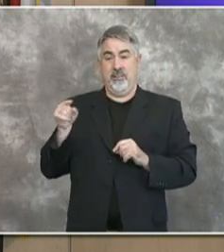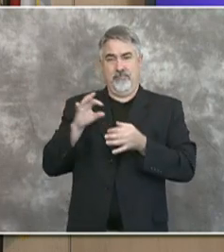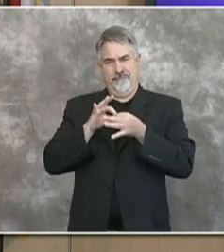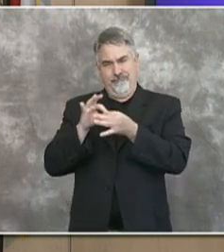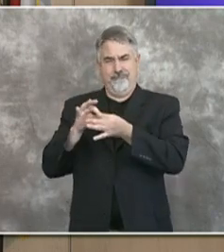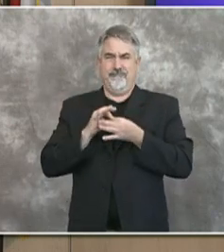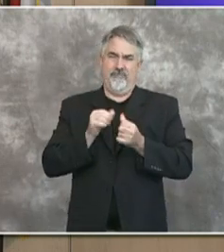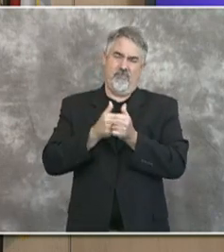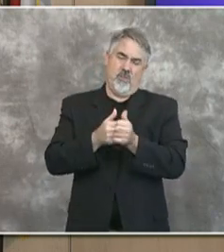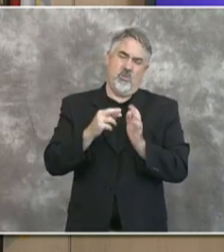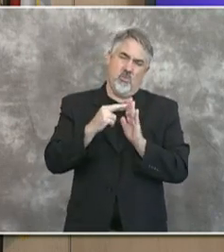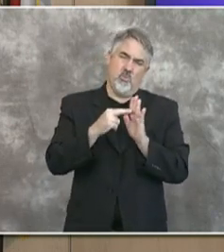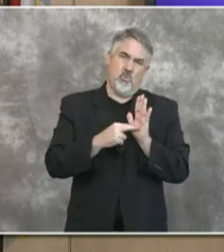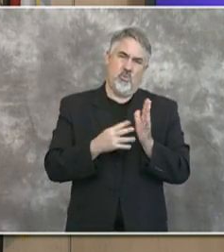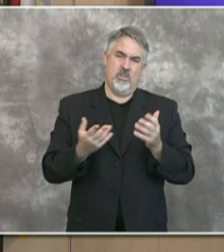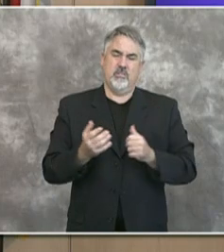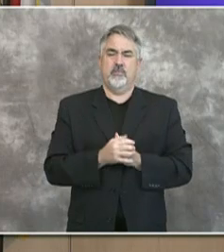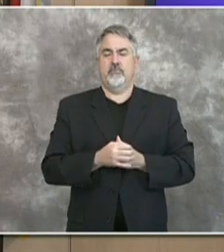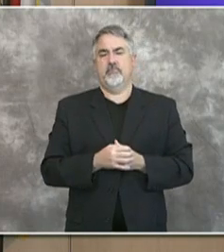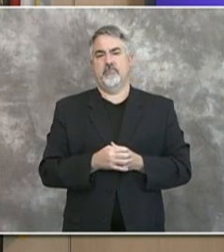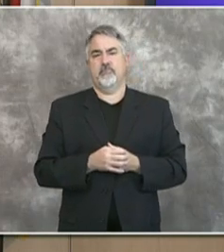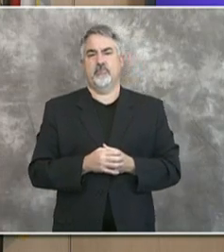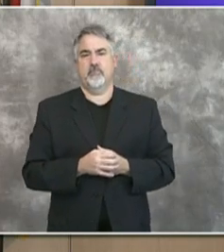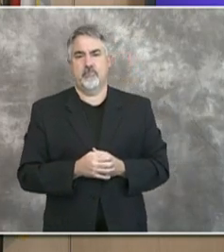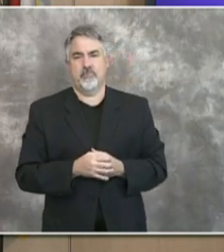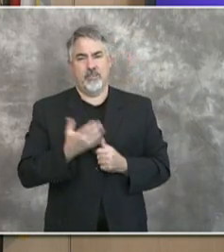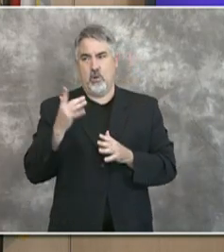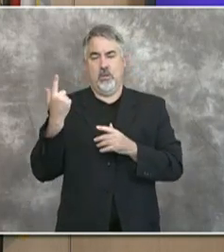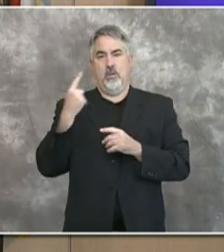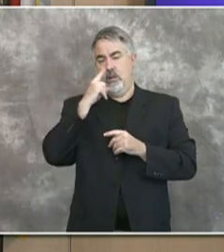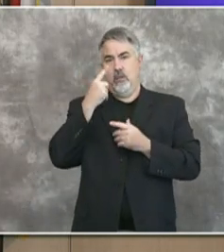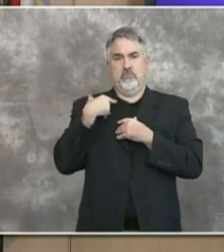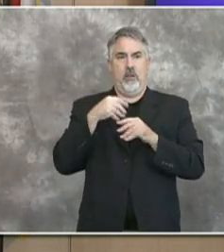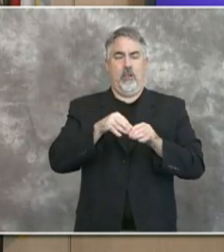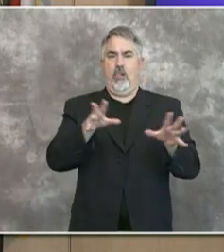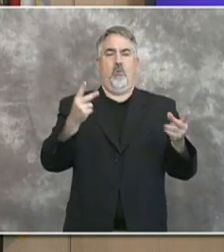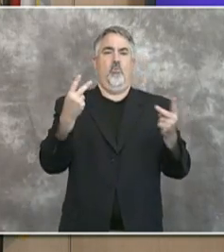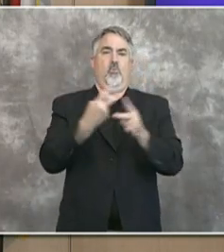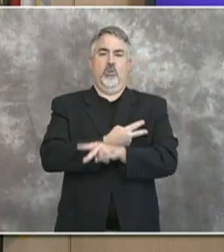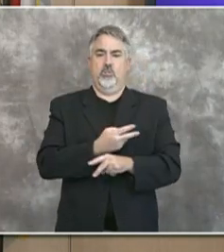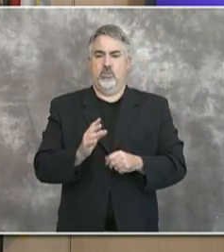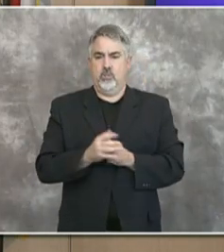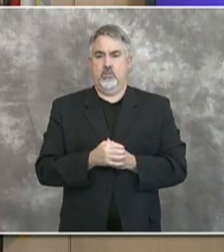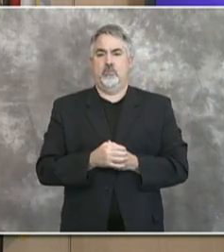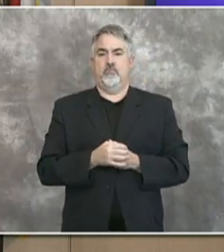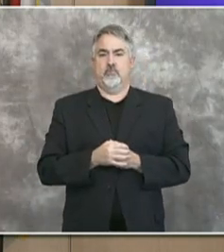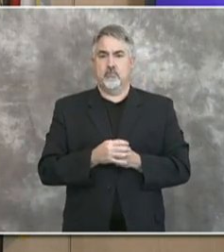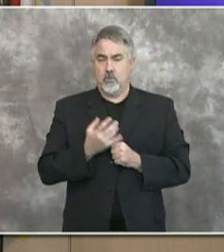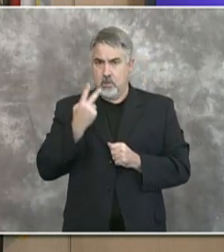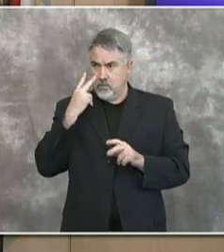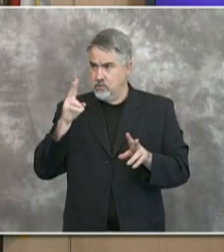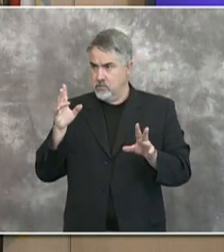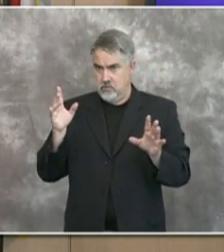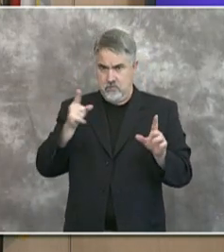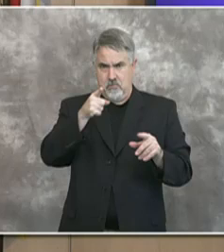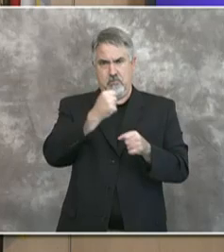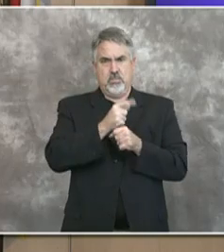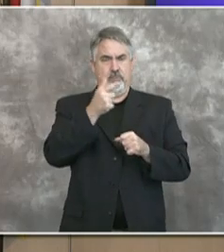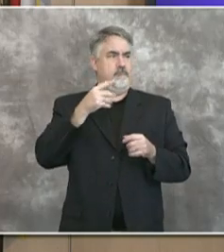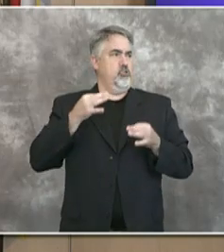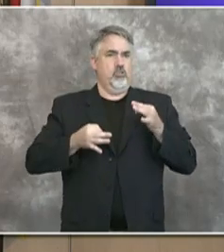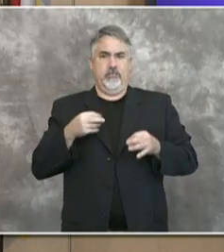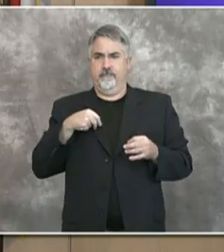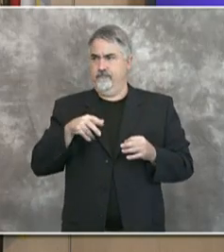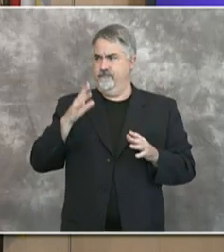to exercise restraint, to act responsibly, to look out for one another, because the worst thing in the world would be is if we had to